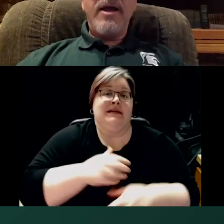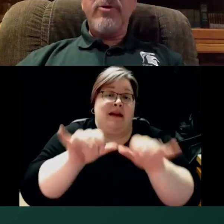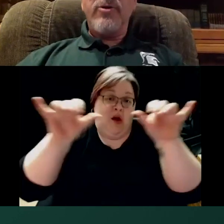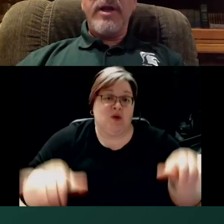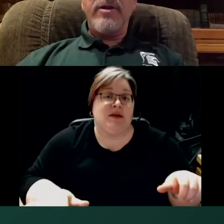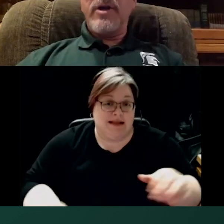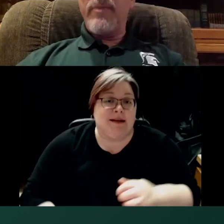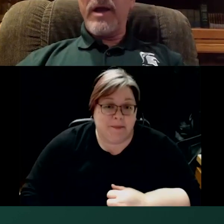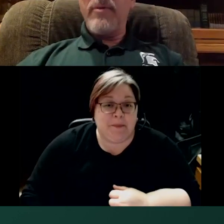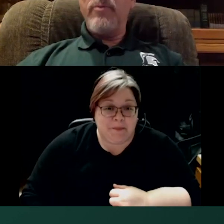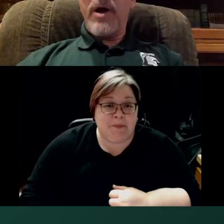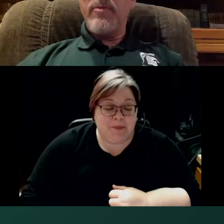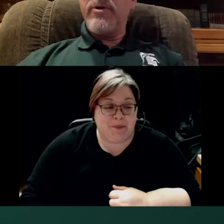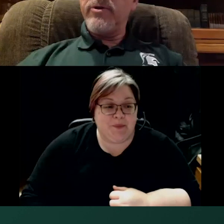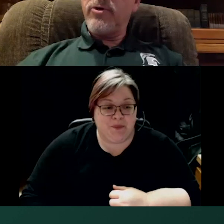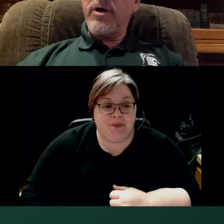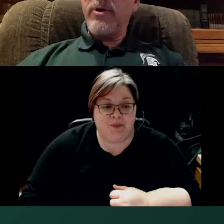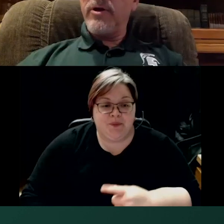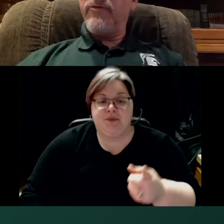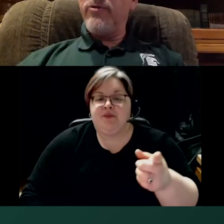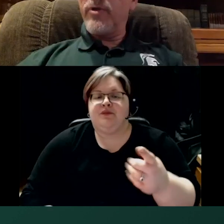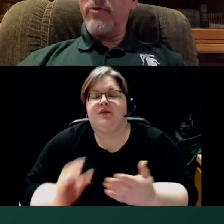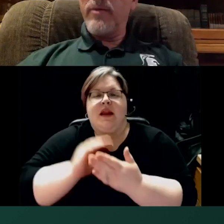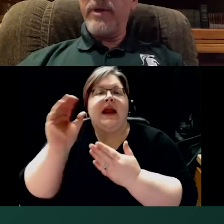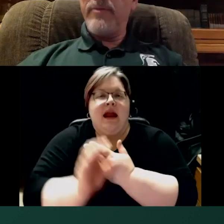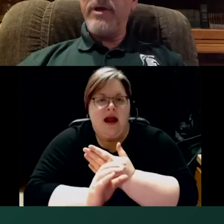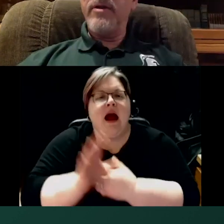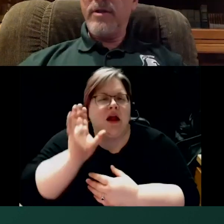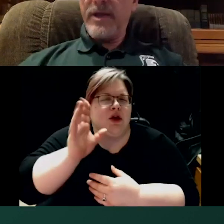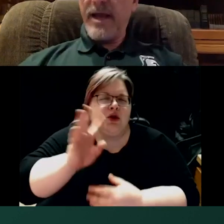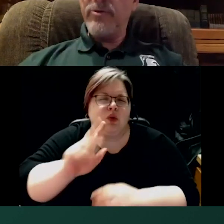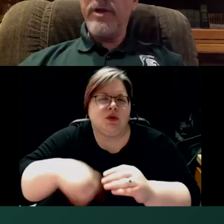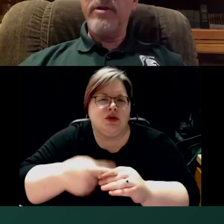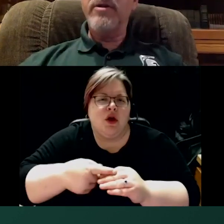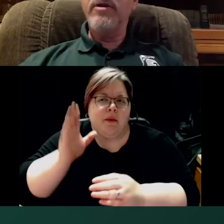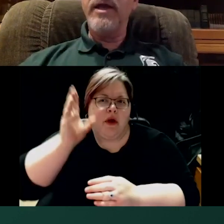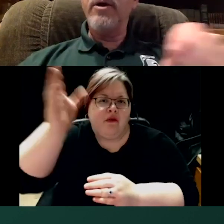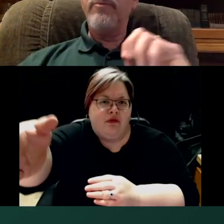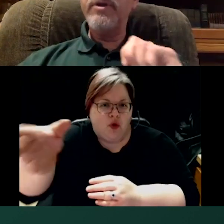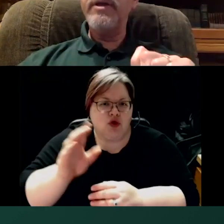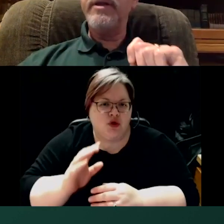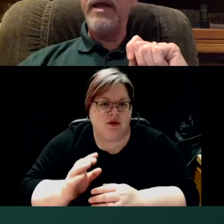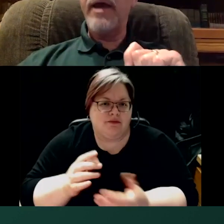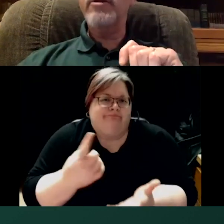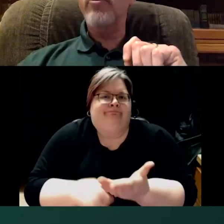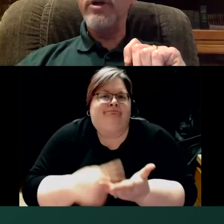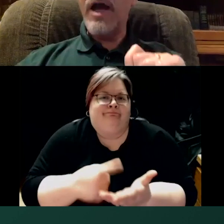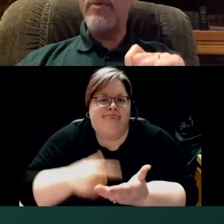The calendar is a topic I'm probably going to talk about on a future astronomy night because the calendar is a